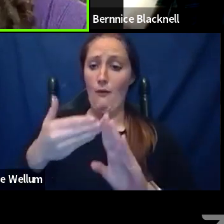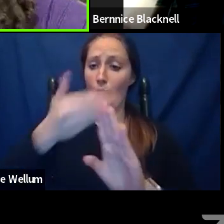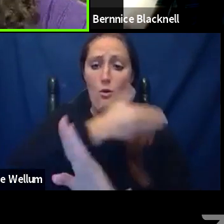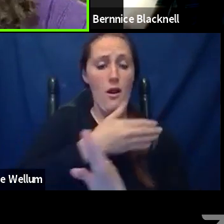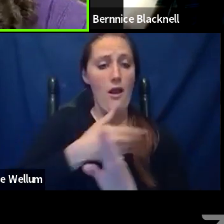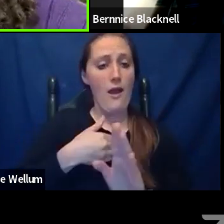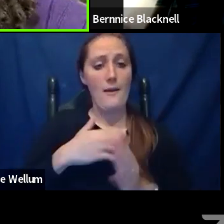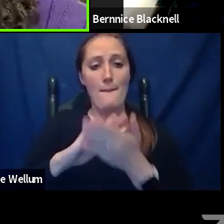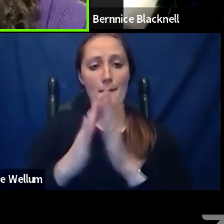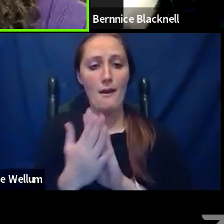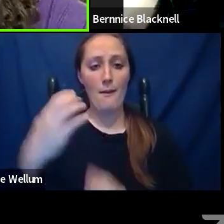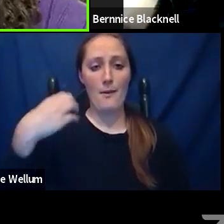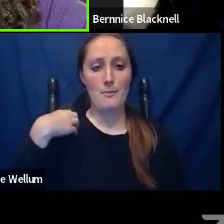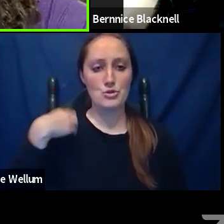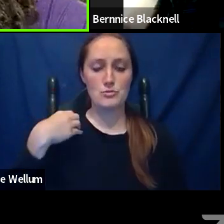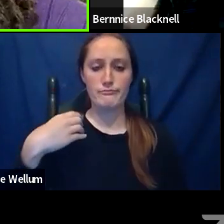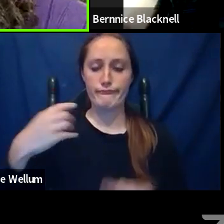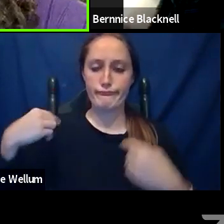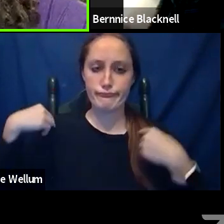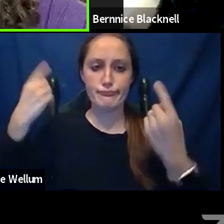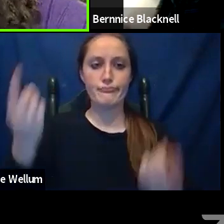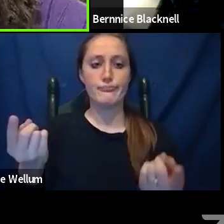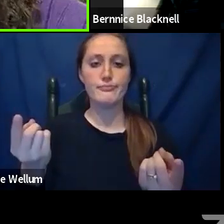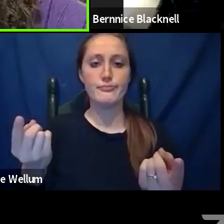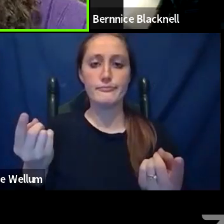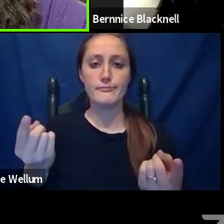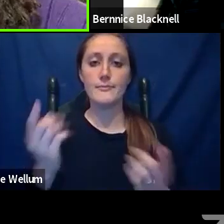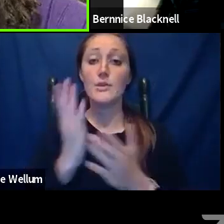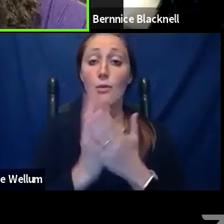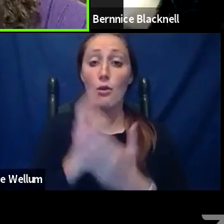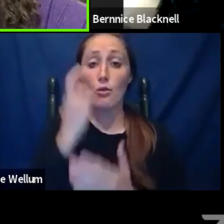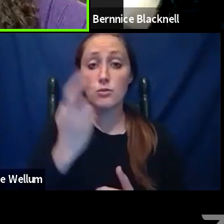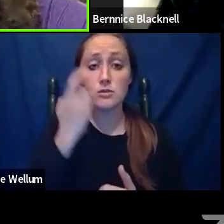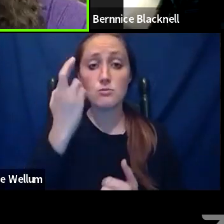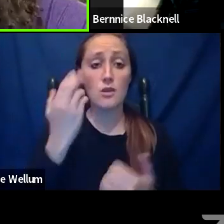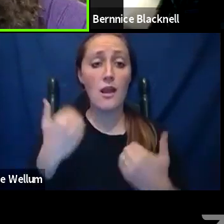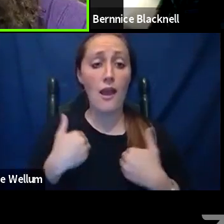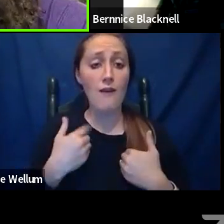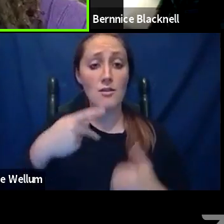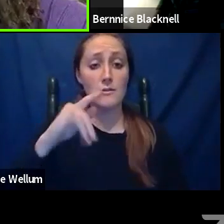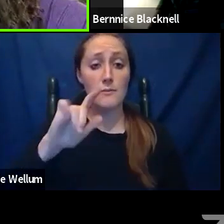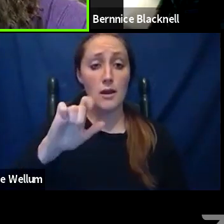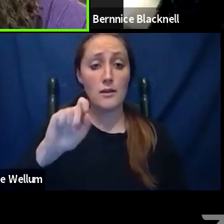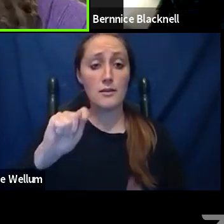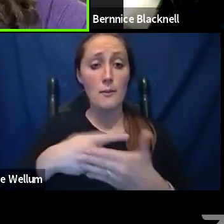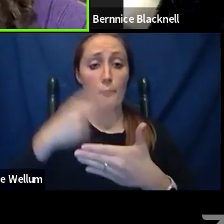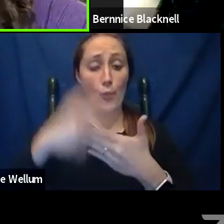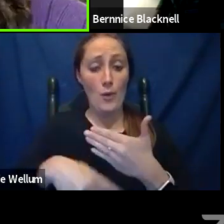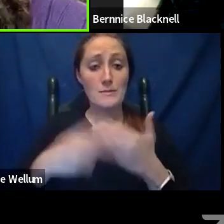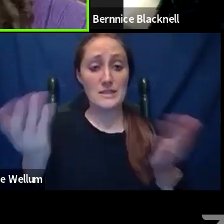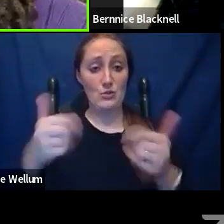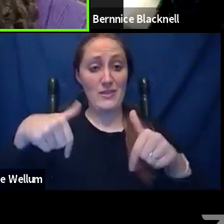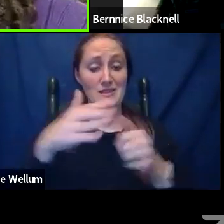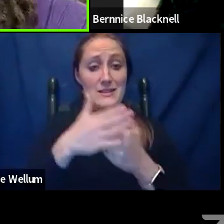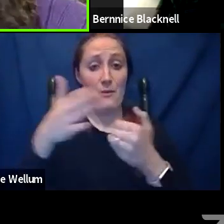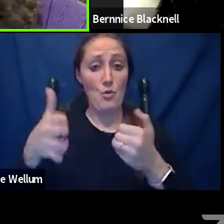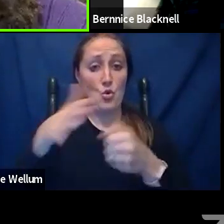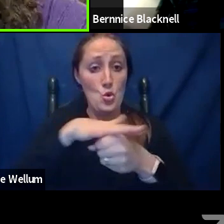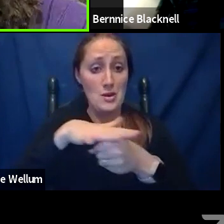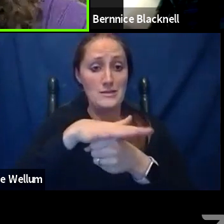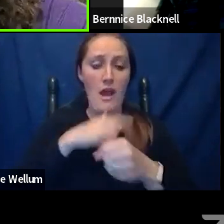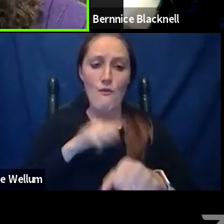a long time. Part of the reason we have some of the pilot programs that we do have in this neighborhood is because I've worked with a